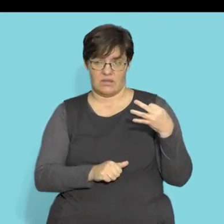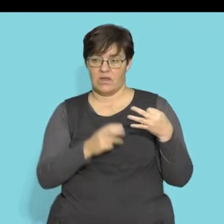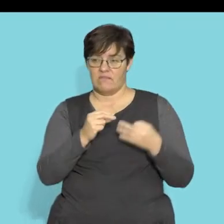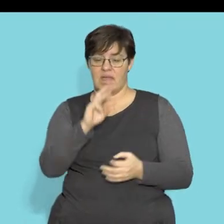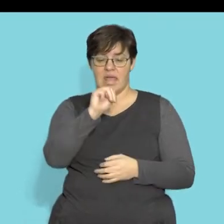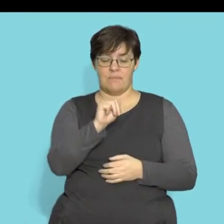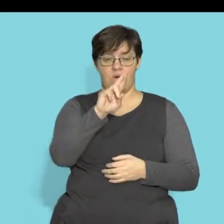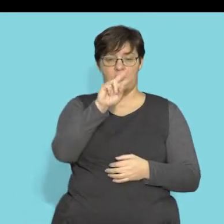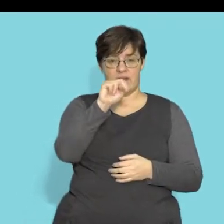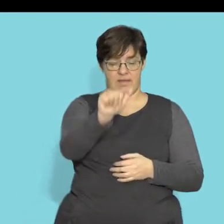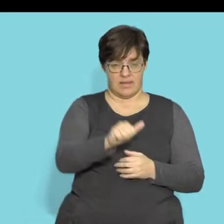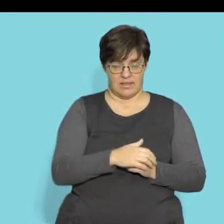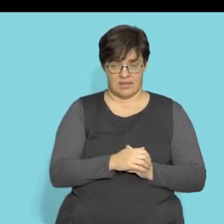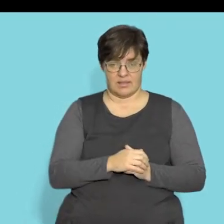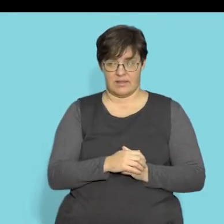got mRNA,